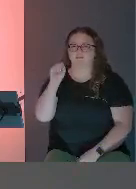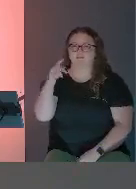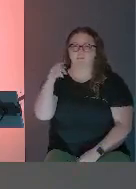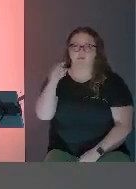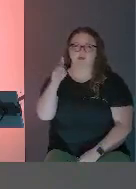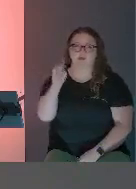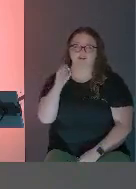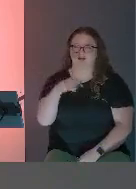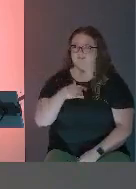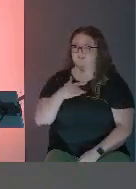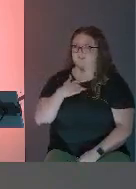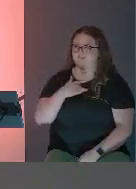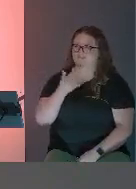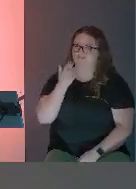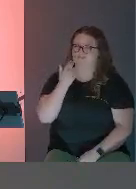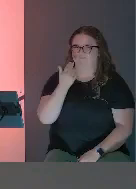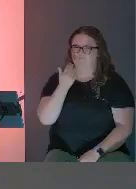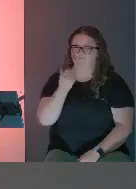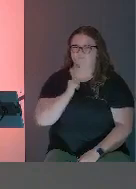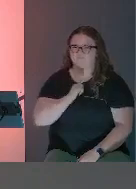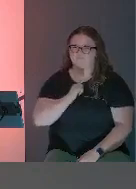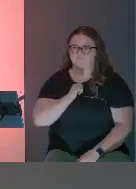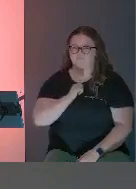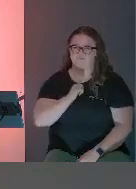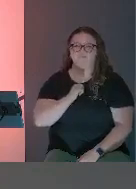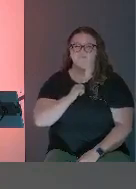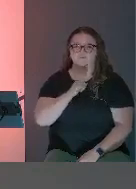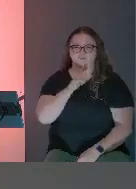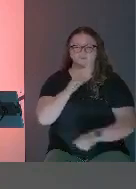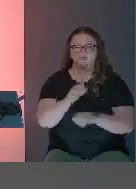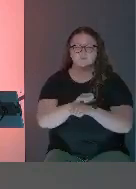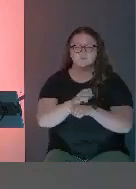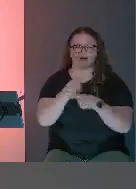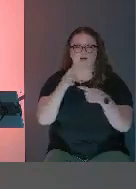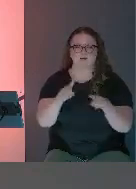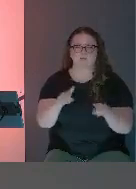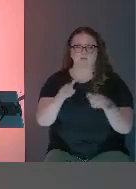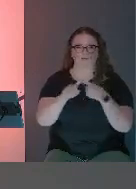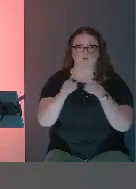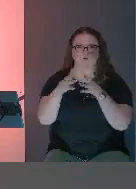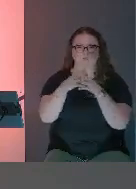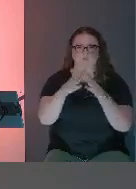I thought that was kind of cool and pretty apropos for most marriages today, huh?